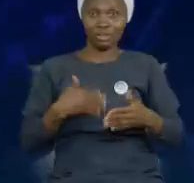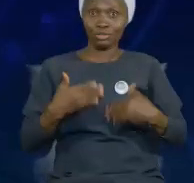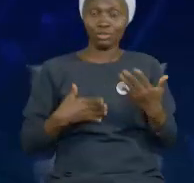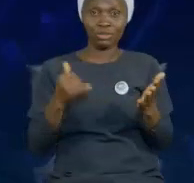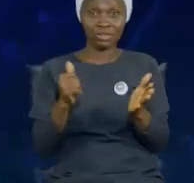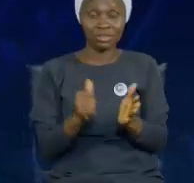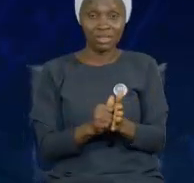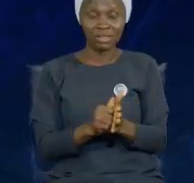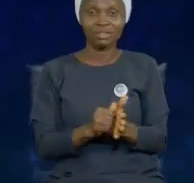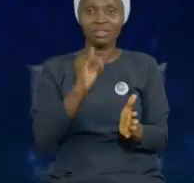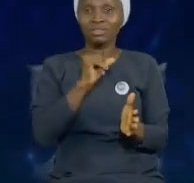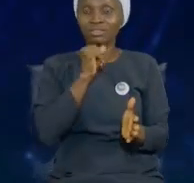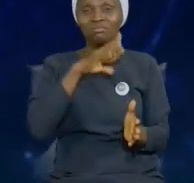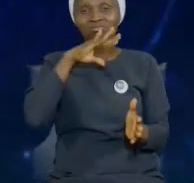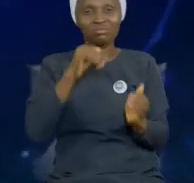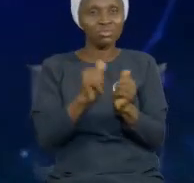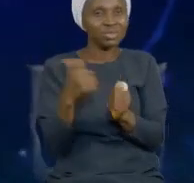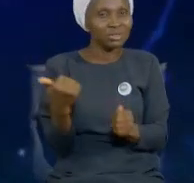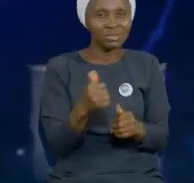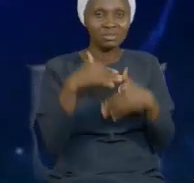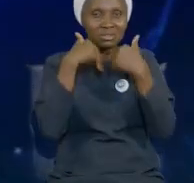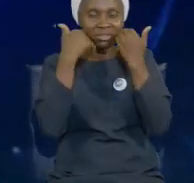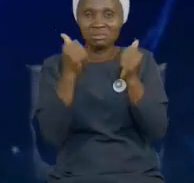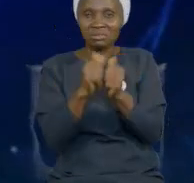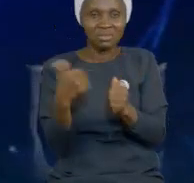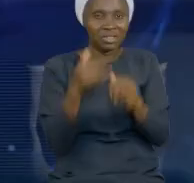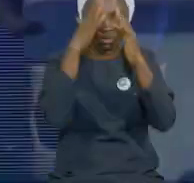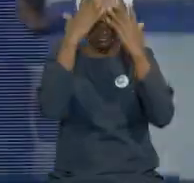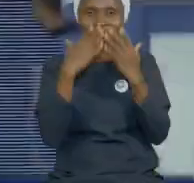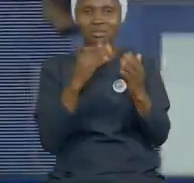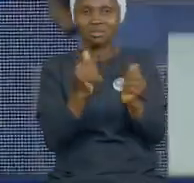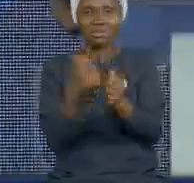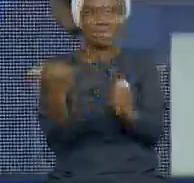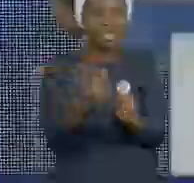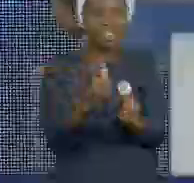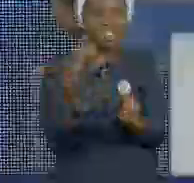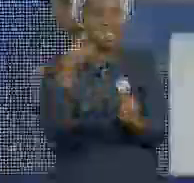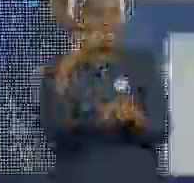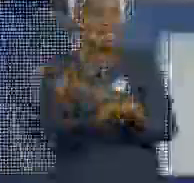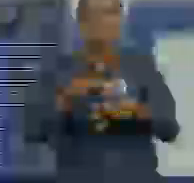with any shame, with any sorrow, and with any regret on earth.